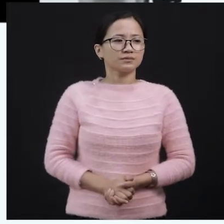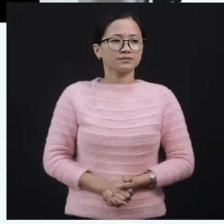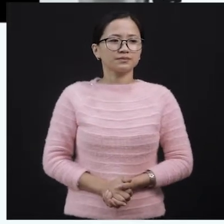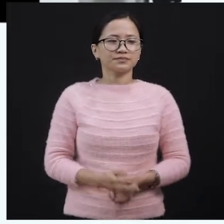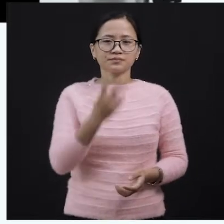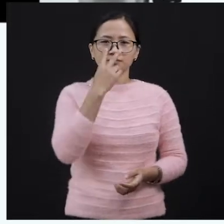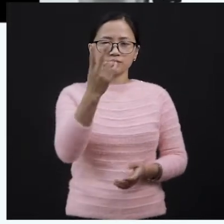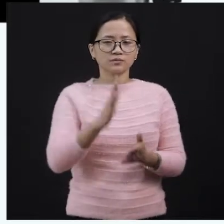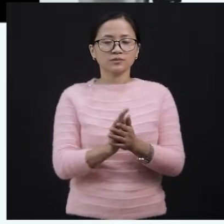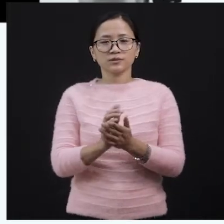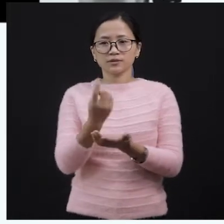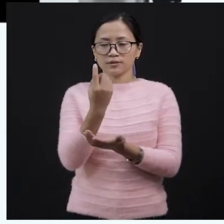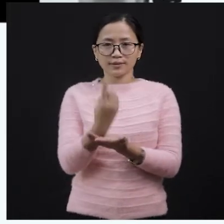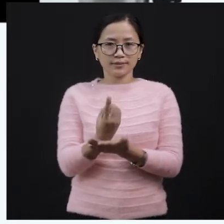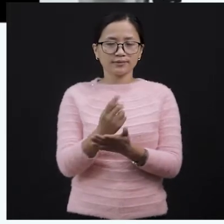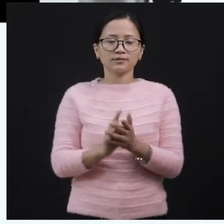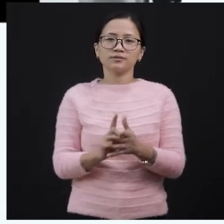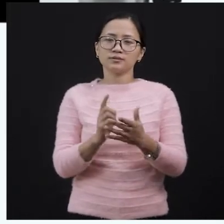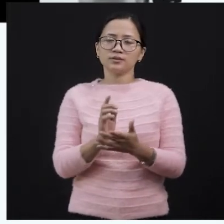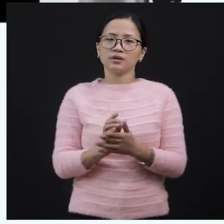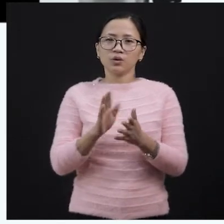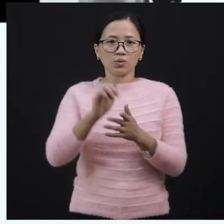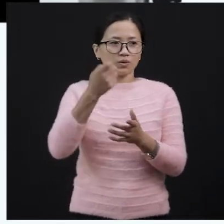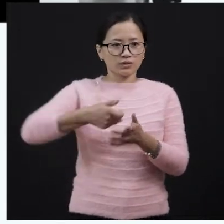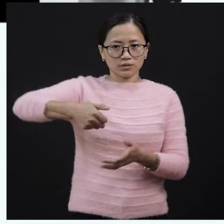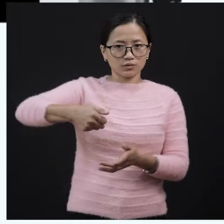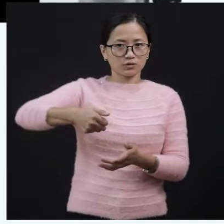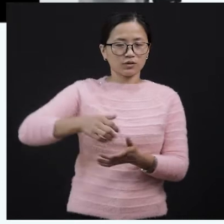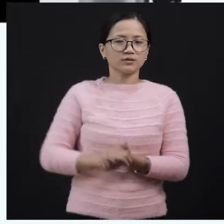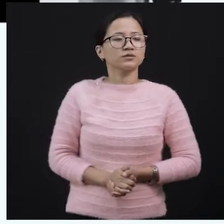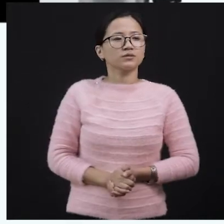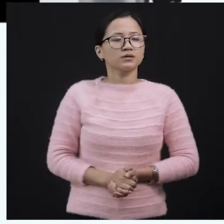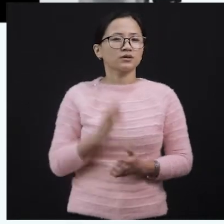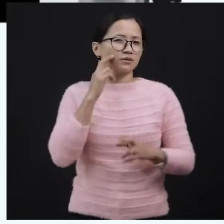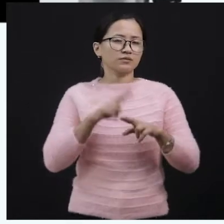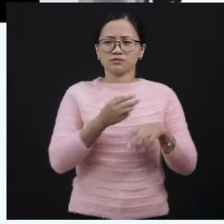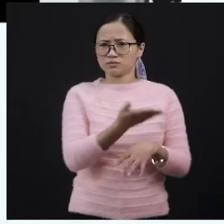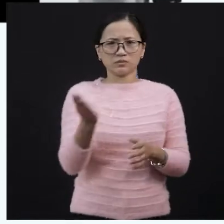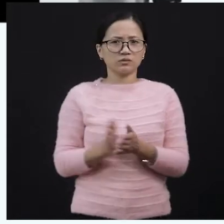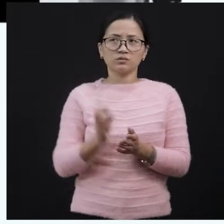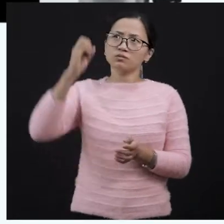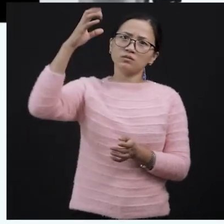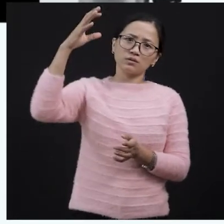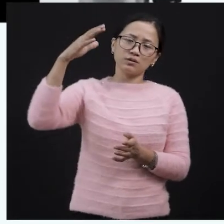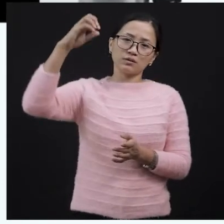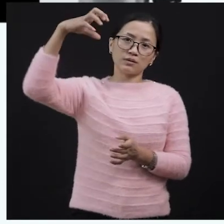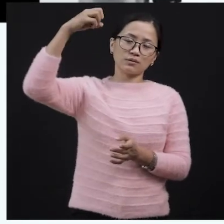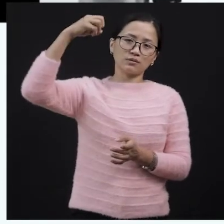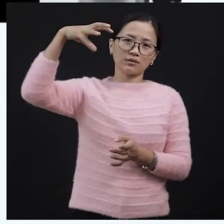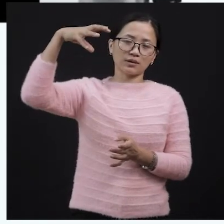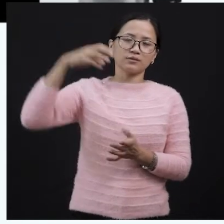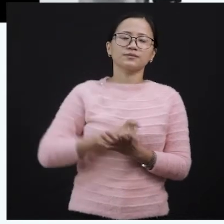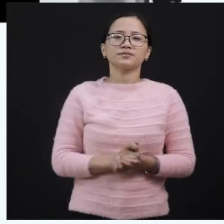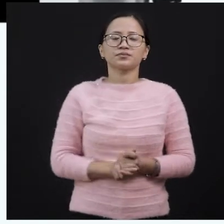Now, this is a candle, this is a torchlight, right? So if there is no current, we use